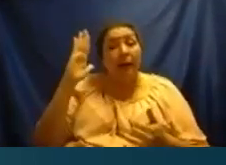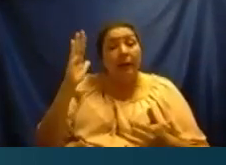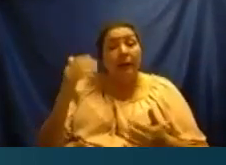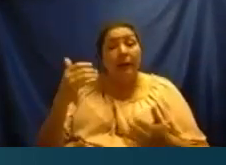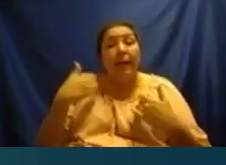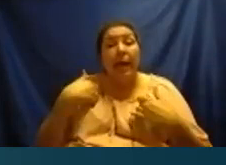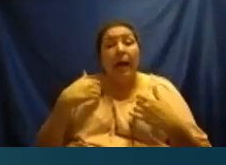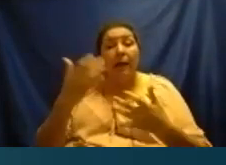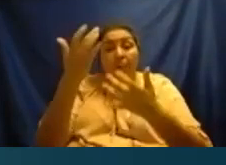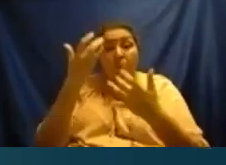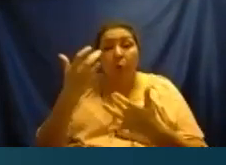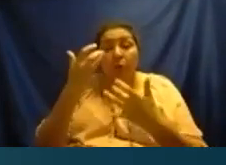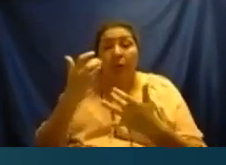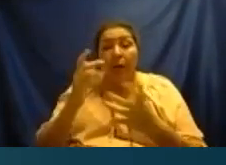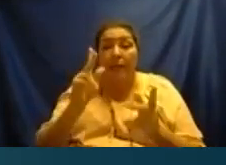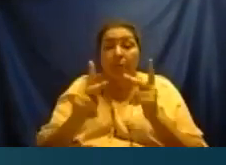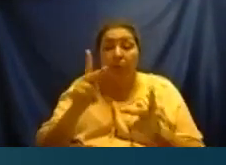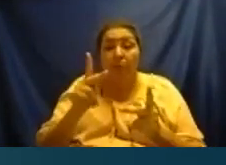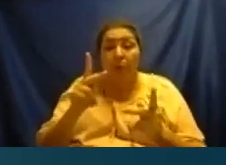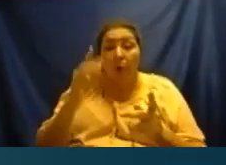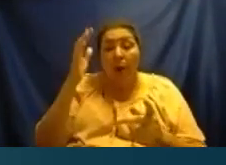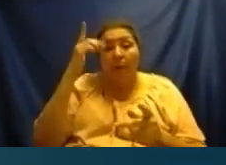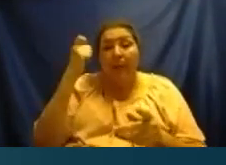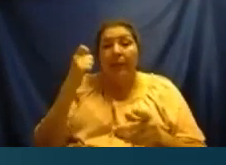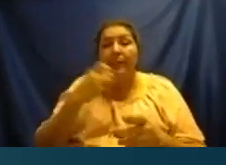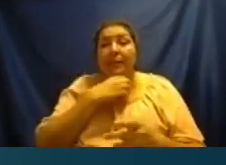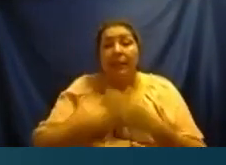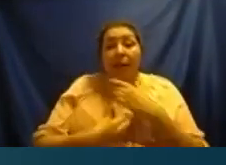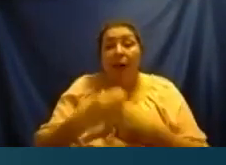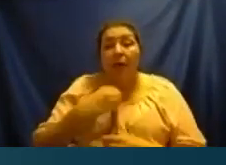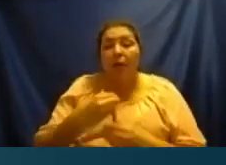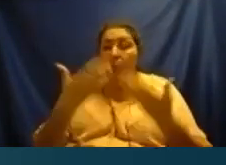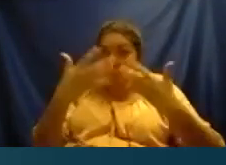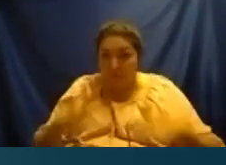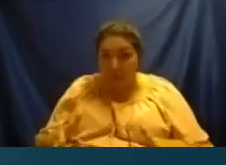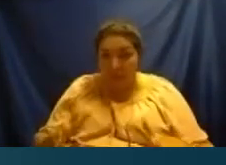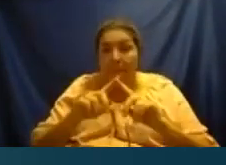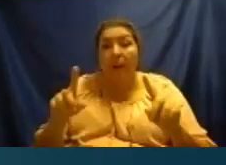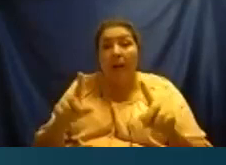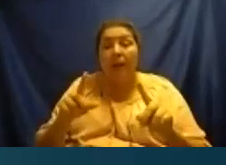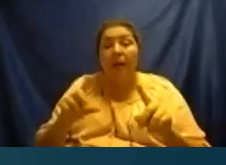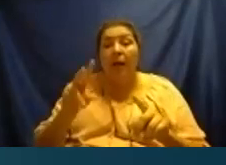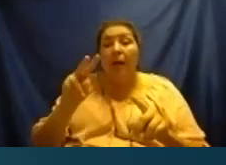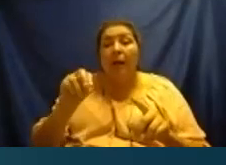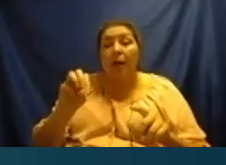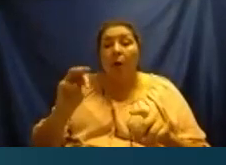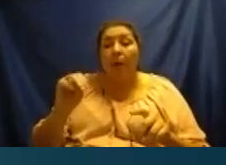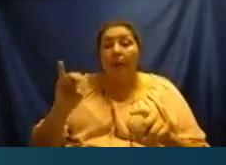because the famine was over. But Naomi asked that her 2 daughters-in-law